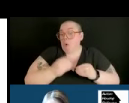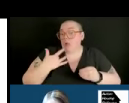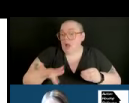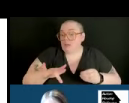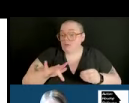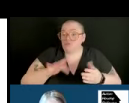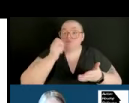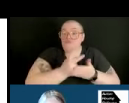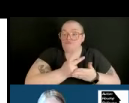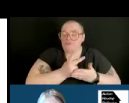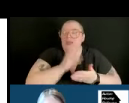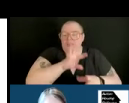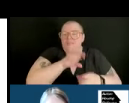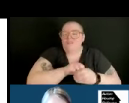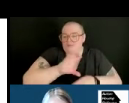application.